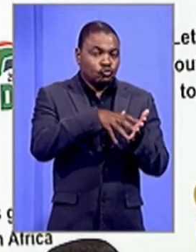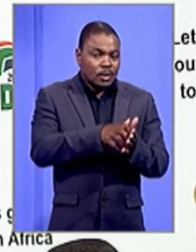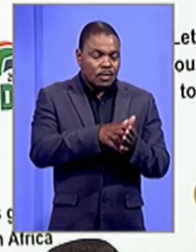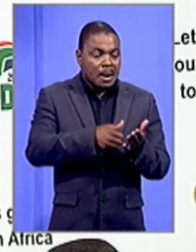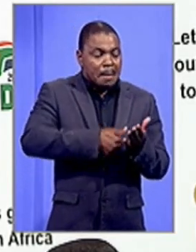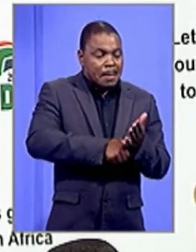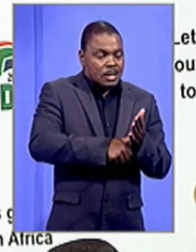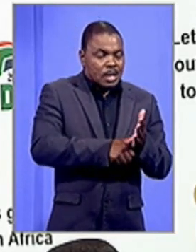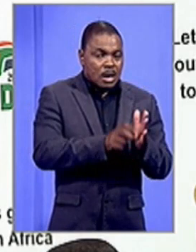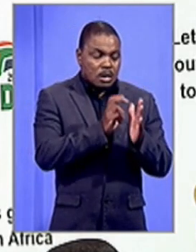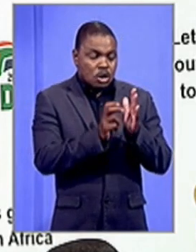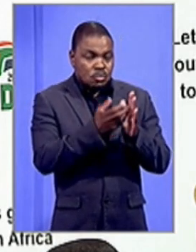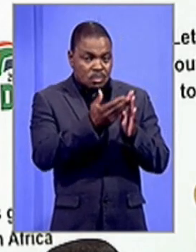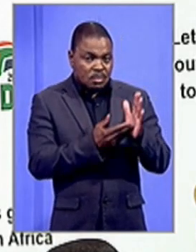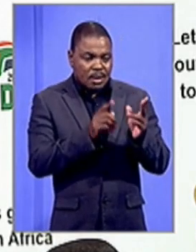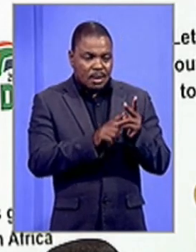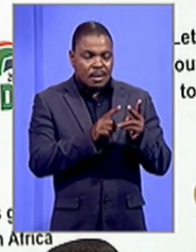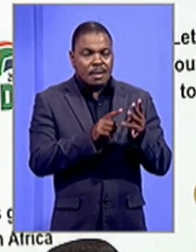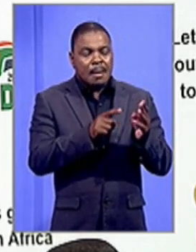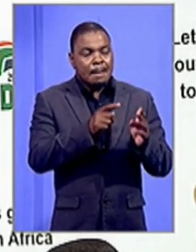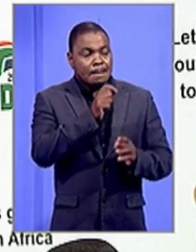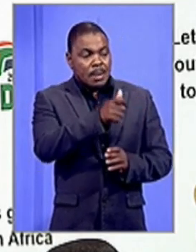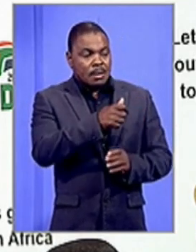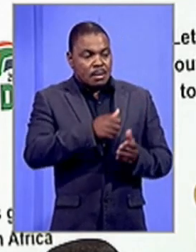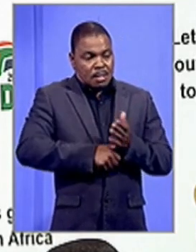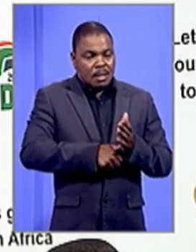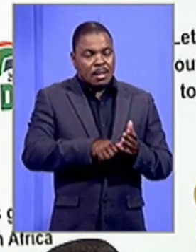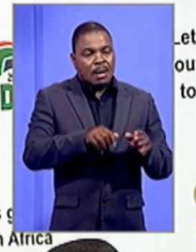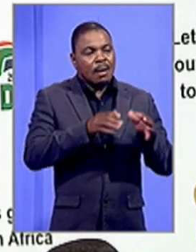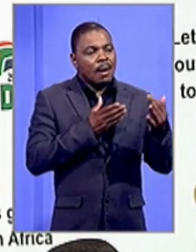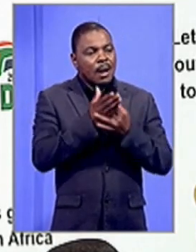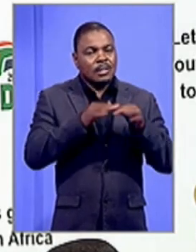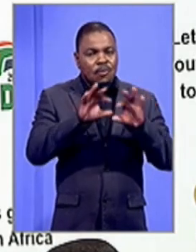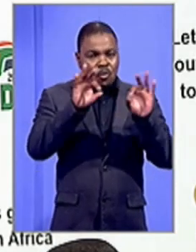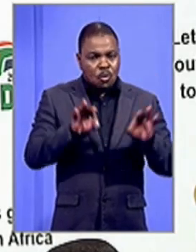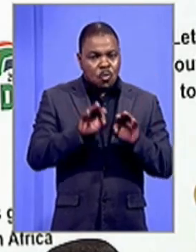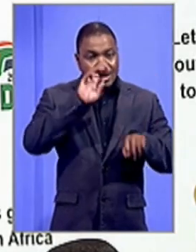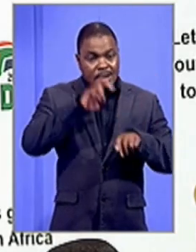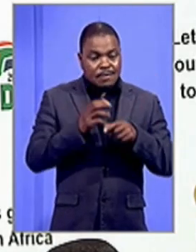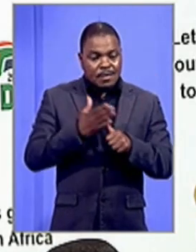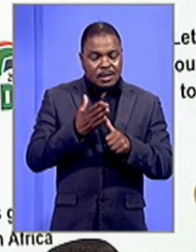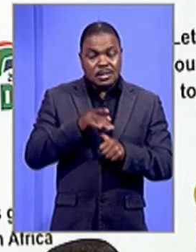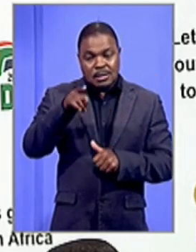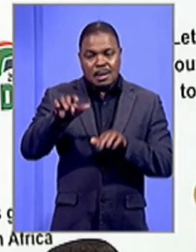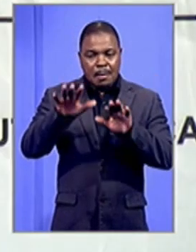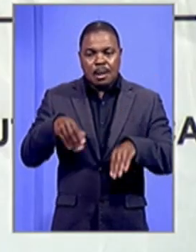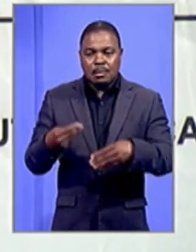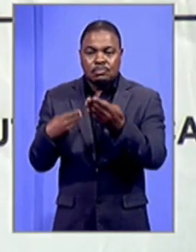regulations and the pension benefit access forms should be tabled in Parliament